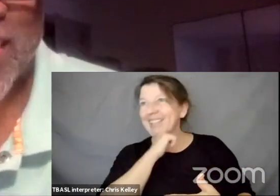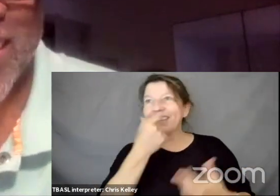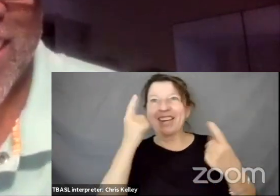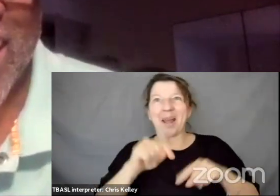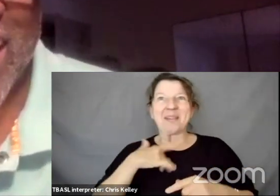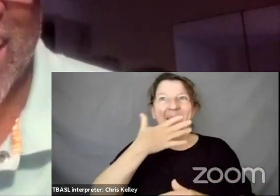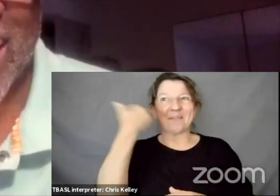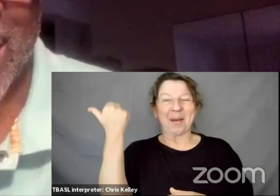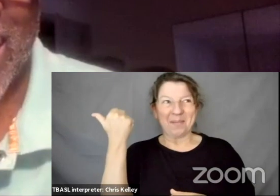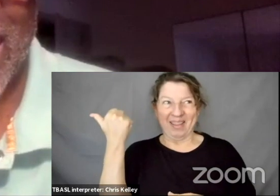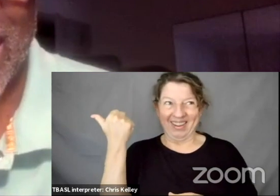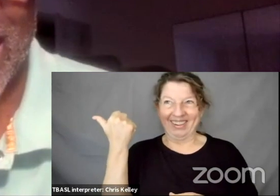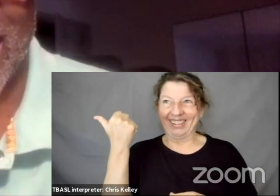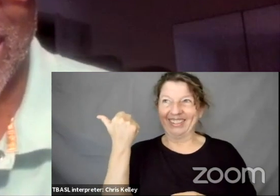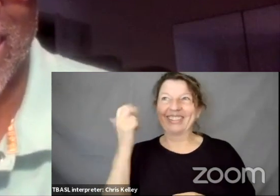myself,